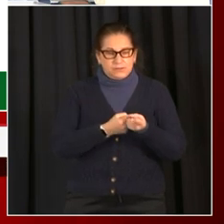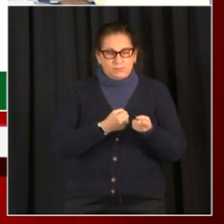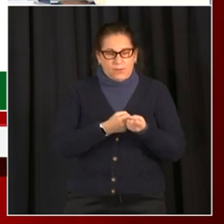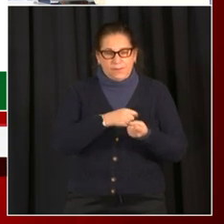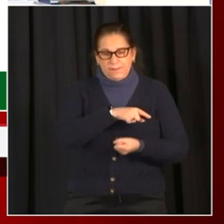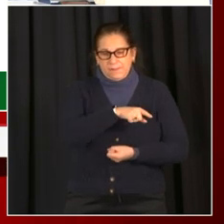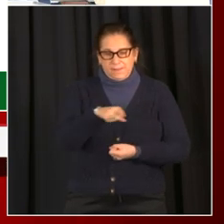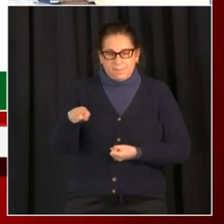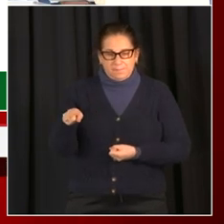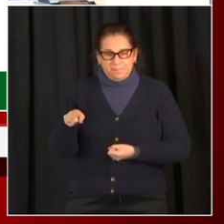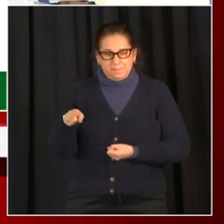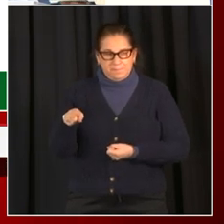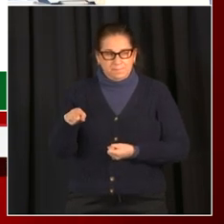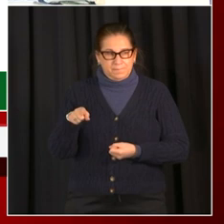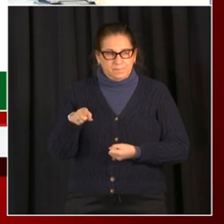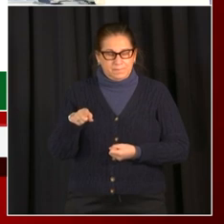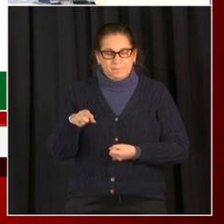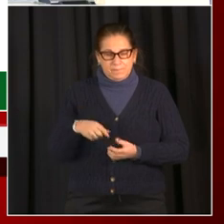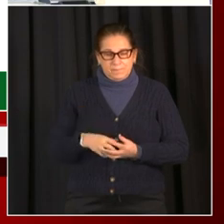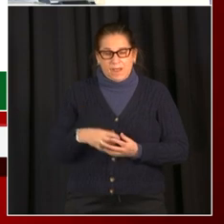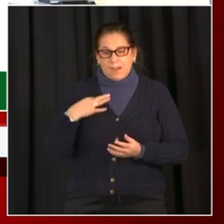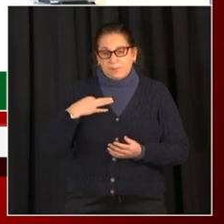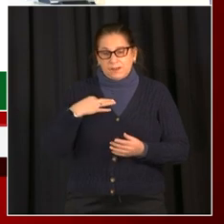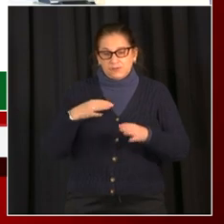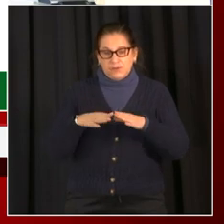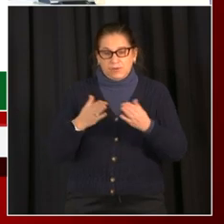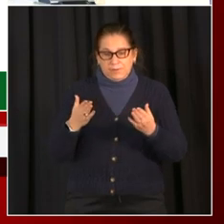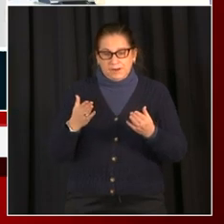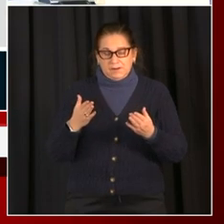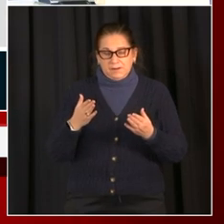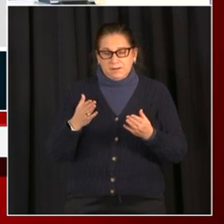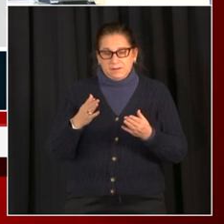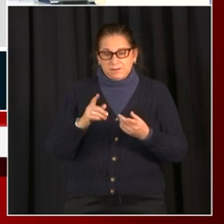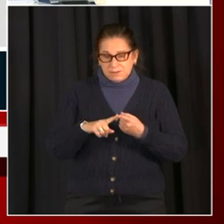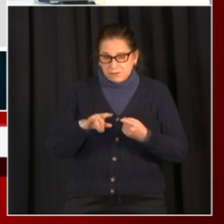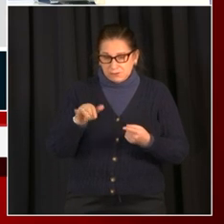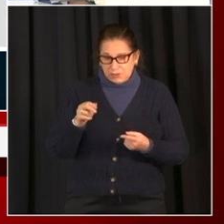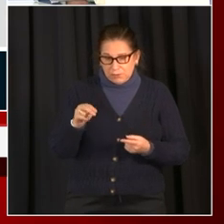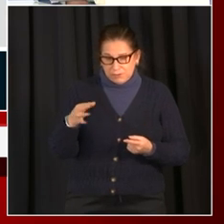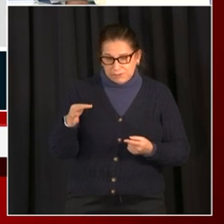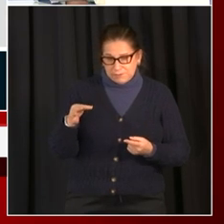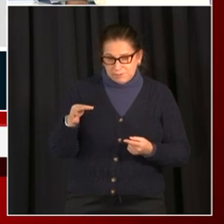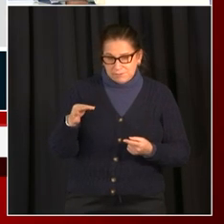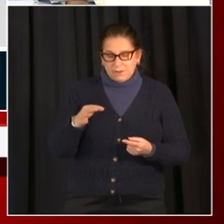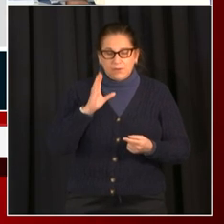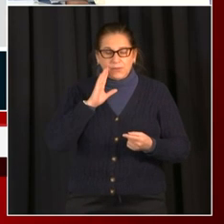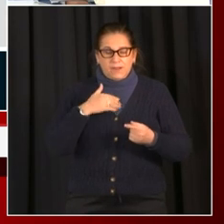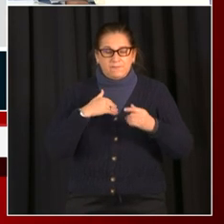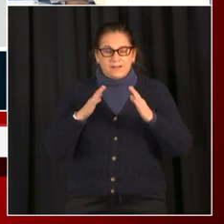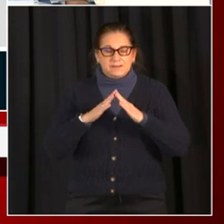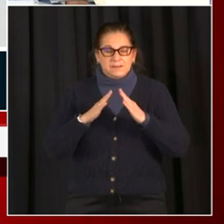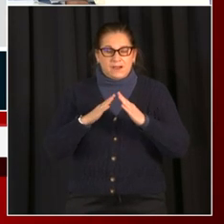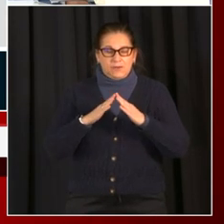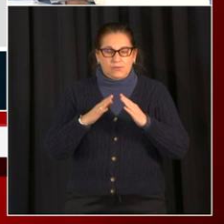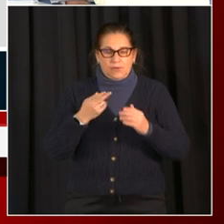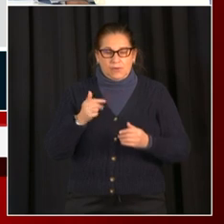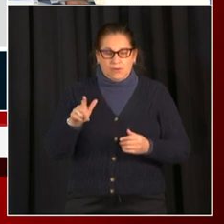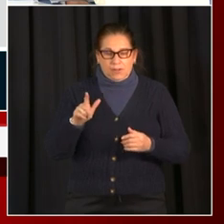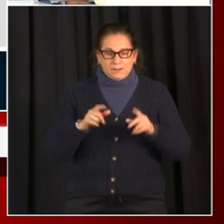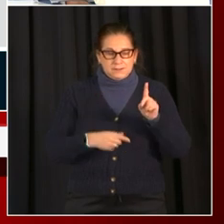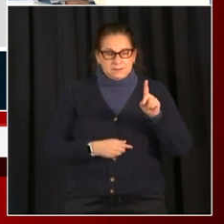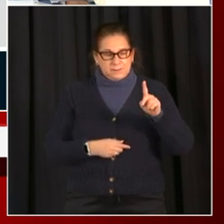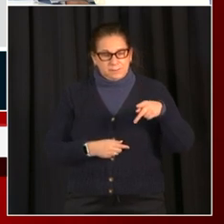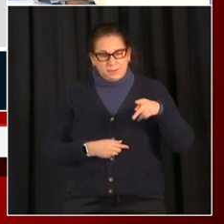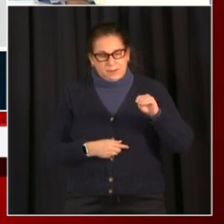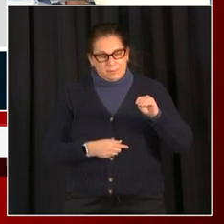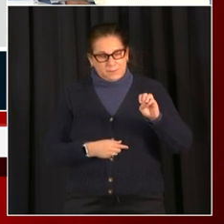January 19th. Tomorrow we'll actually have a town hall. DMPED has a recovery weekly check-in every Tuesday